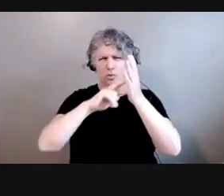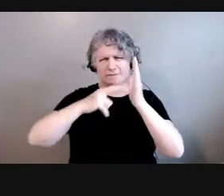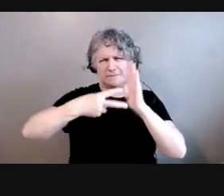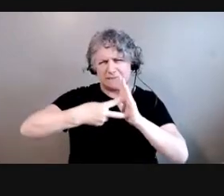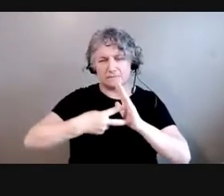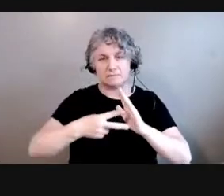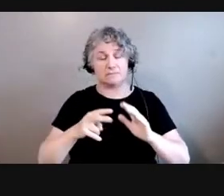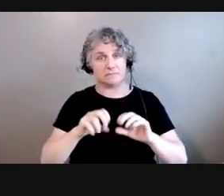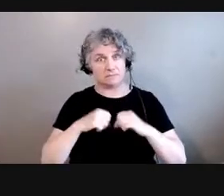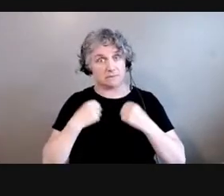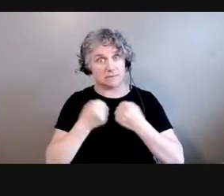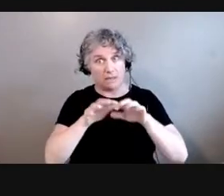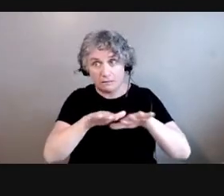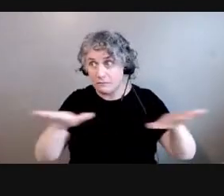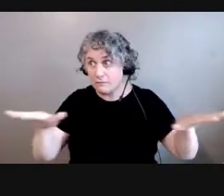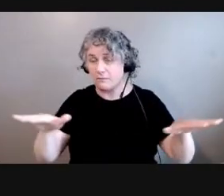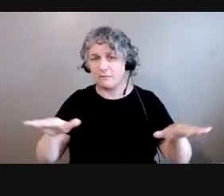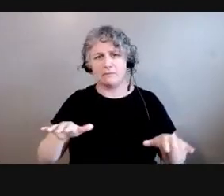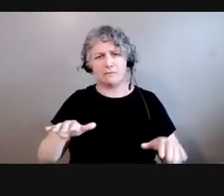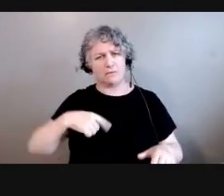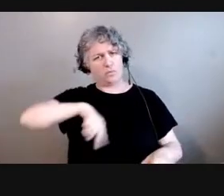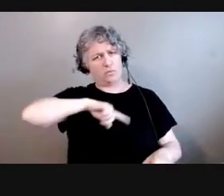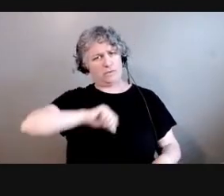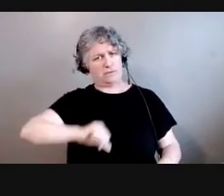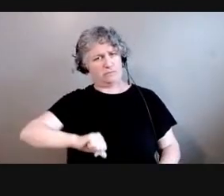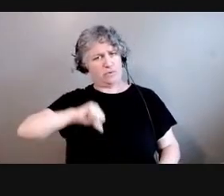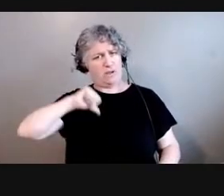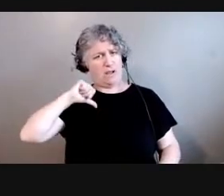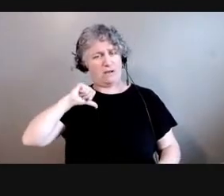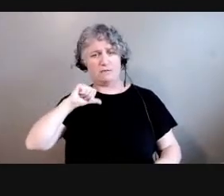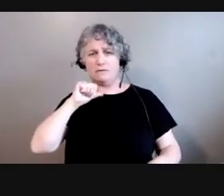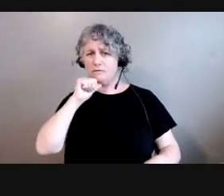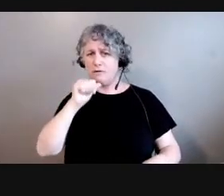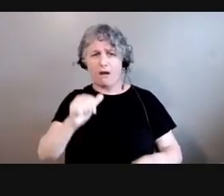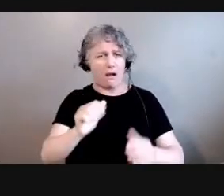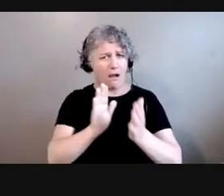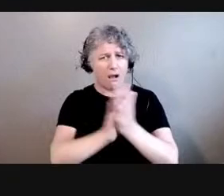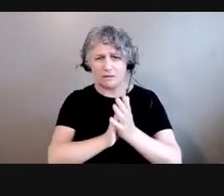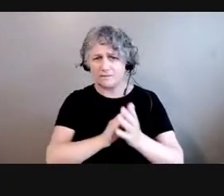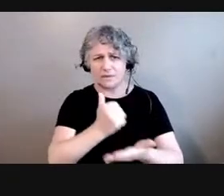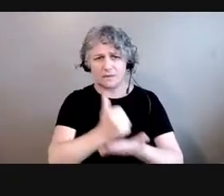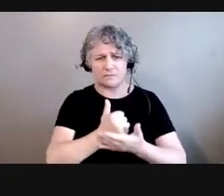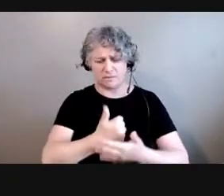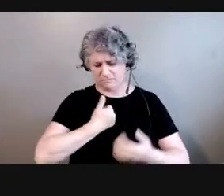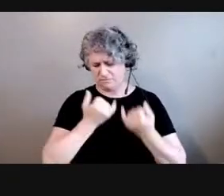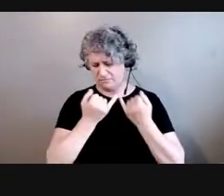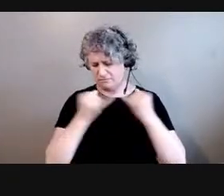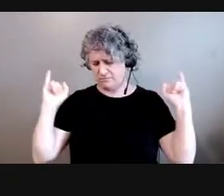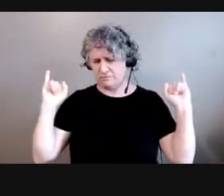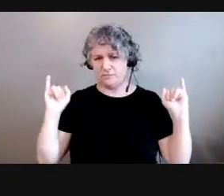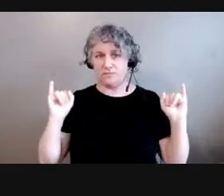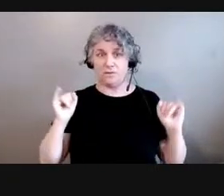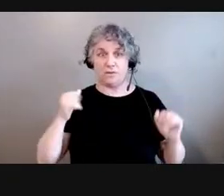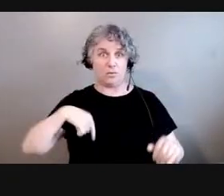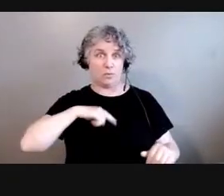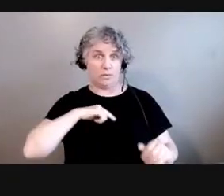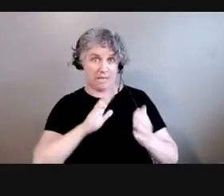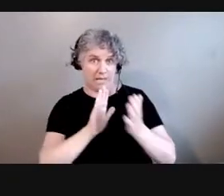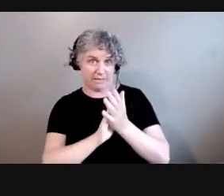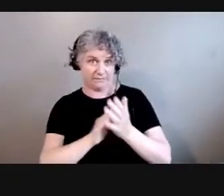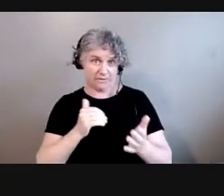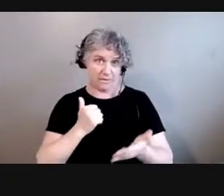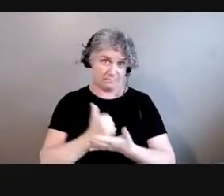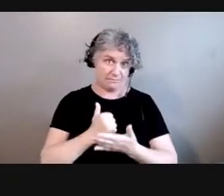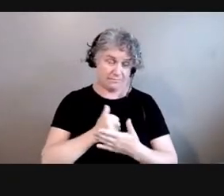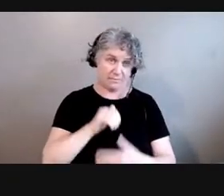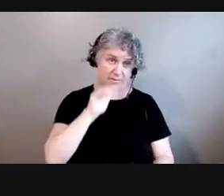in a society where we pride ourselves on not asking for help. We're, after all, self-reliant. So for those of us who are asking for help to do something,